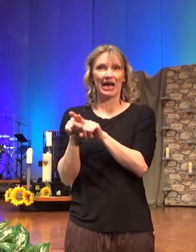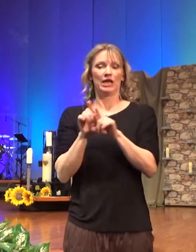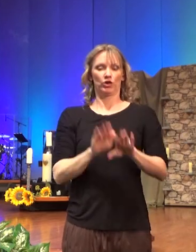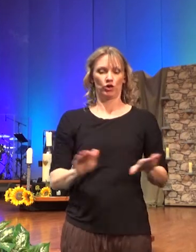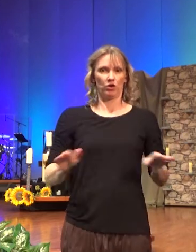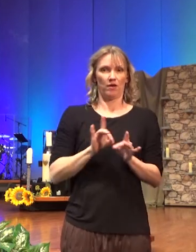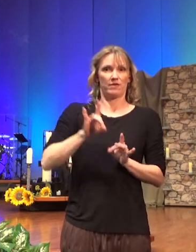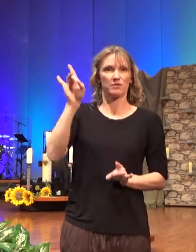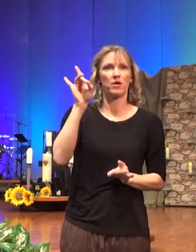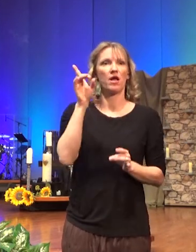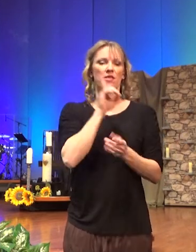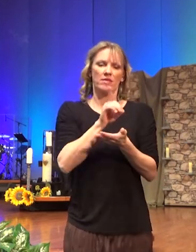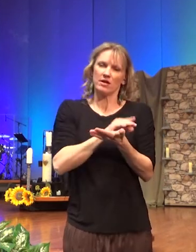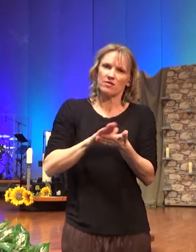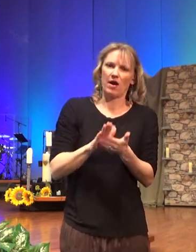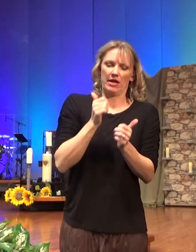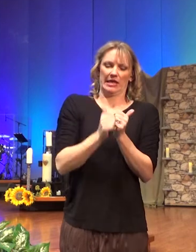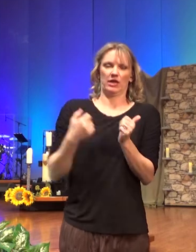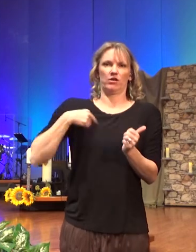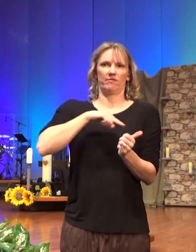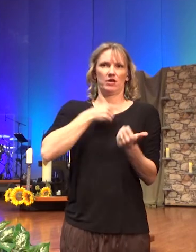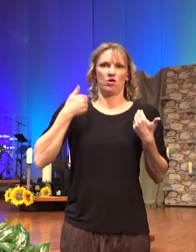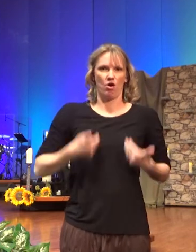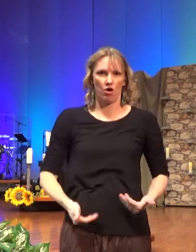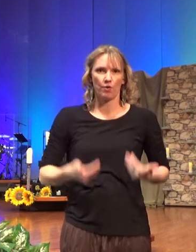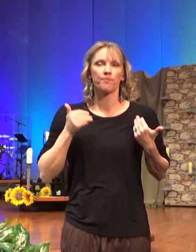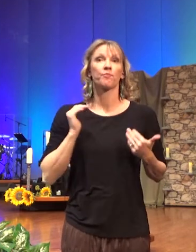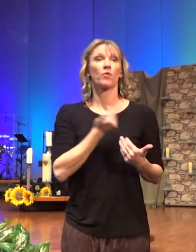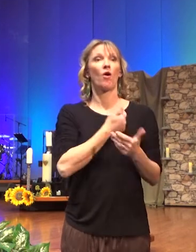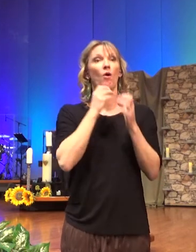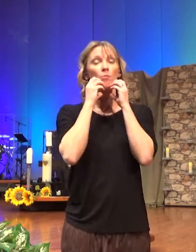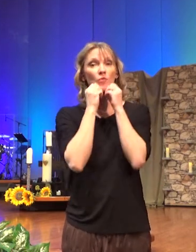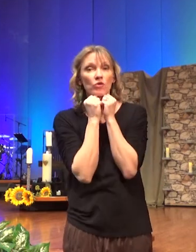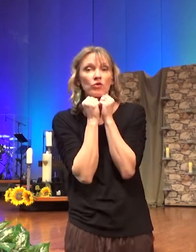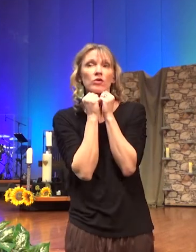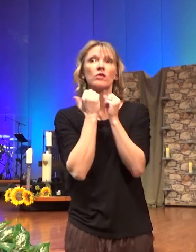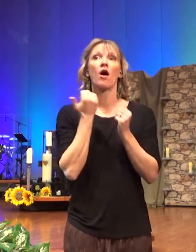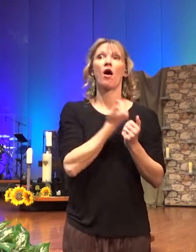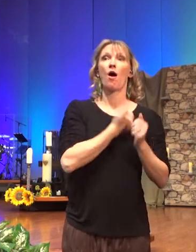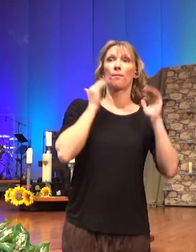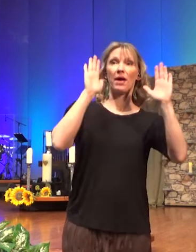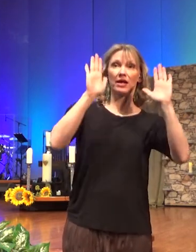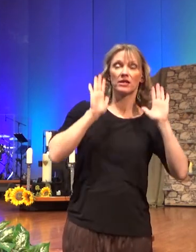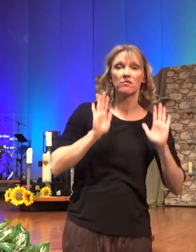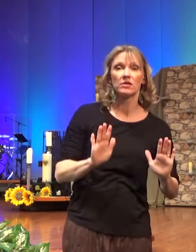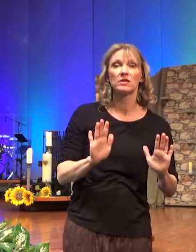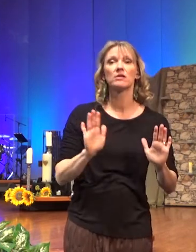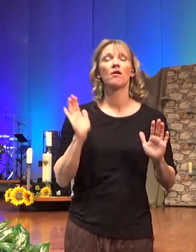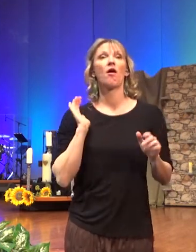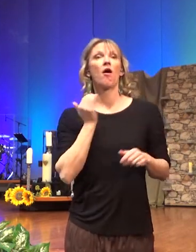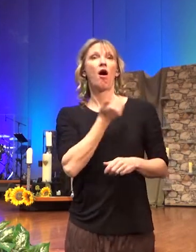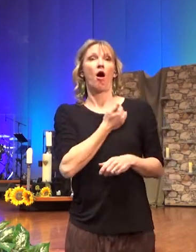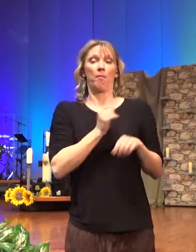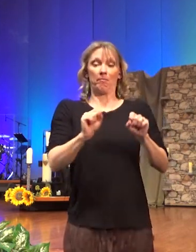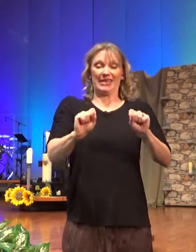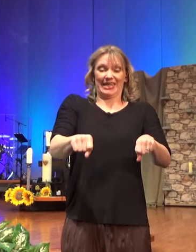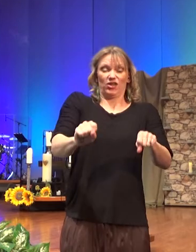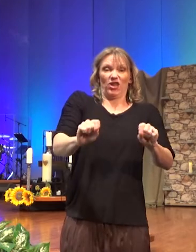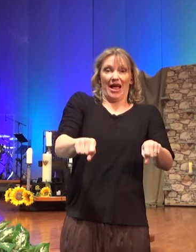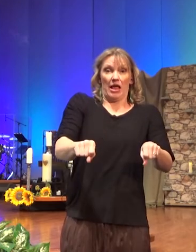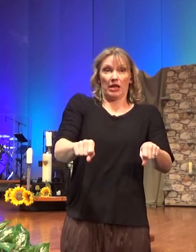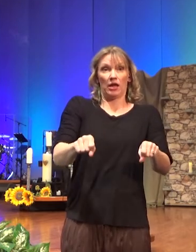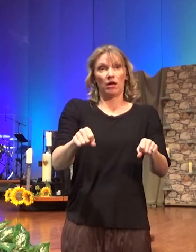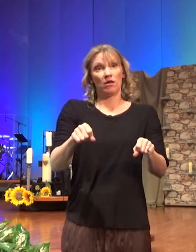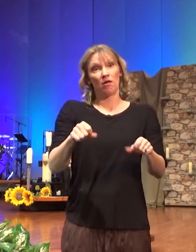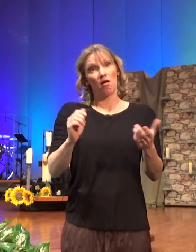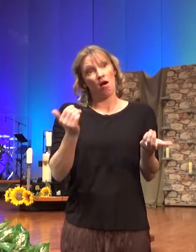of Spirit and of the divine that each of us are, in our preciousness, in our magnificence, in our